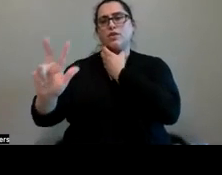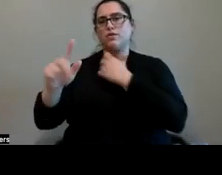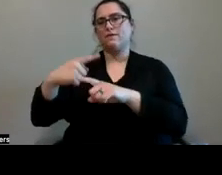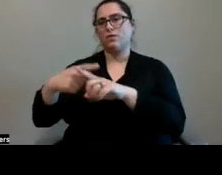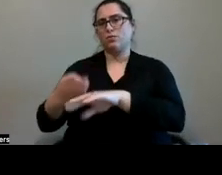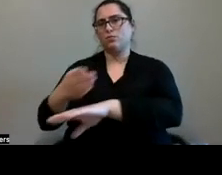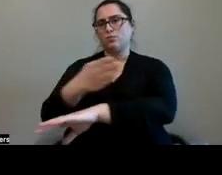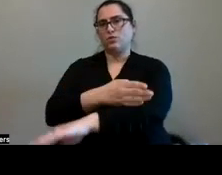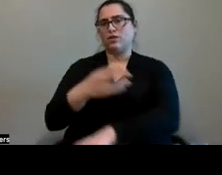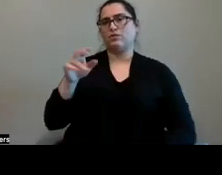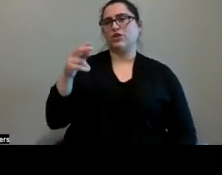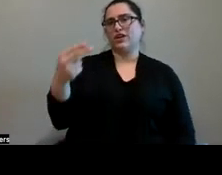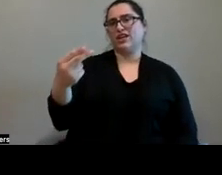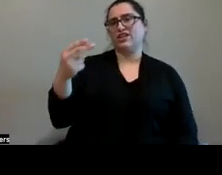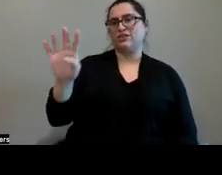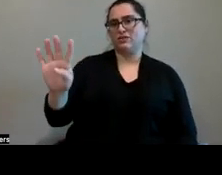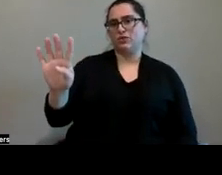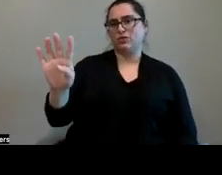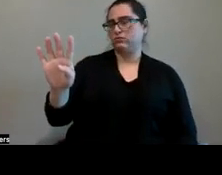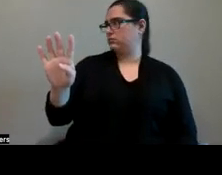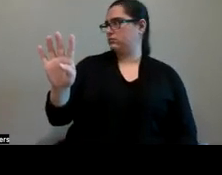is very promising. These